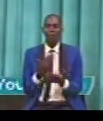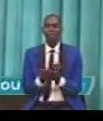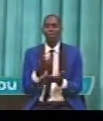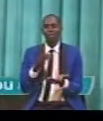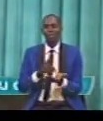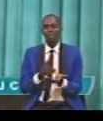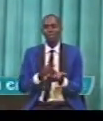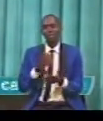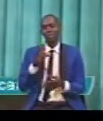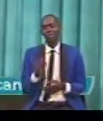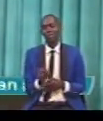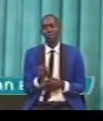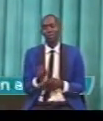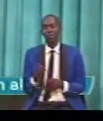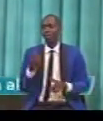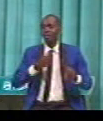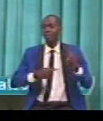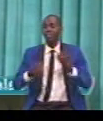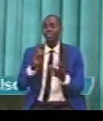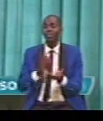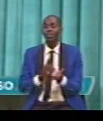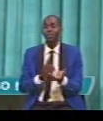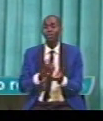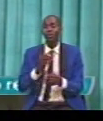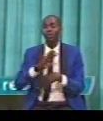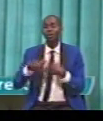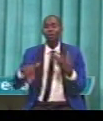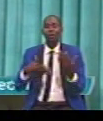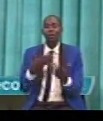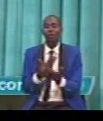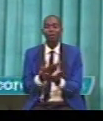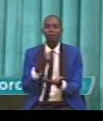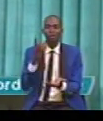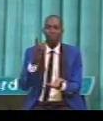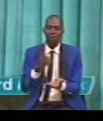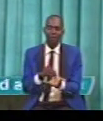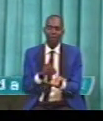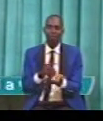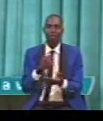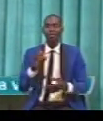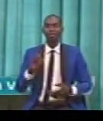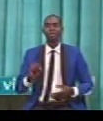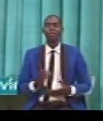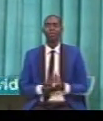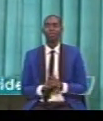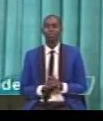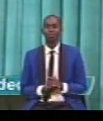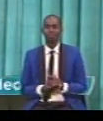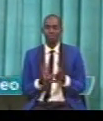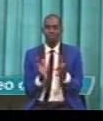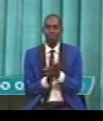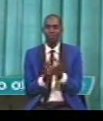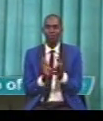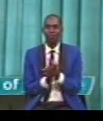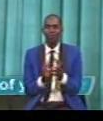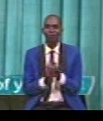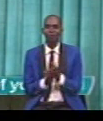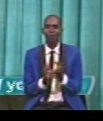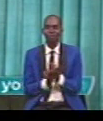Oh, if you are sure, say it out loud. The doctor of all. Put your hands together for him.